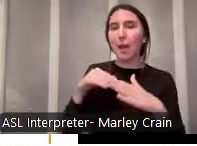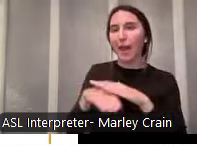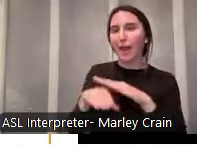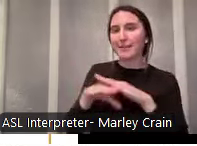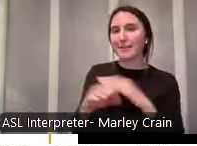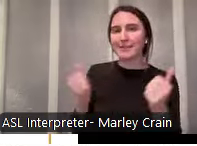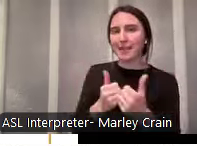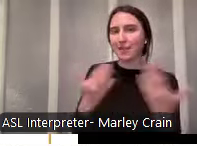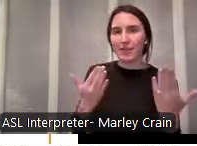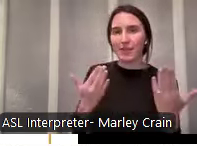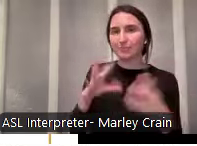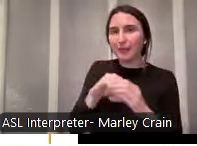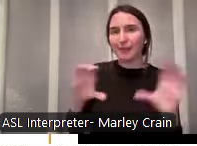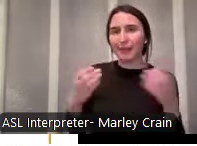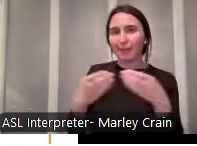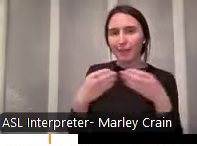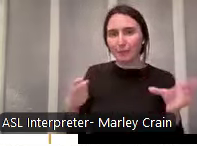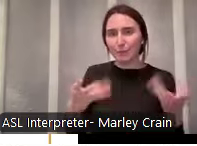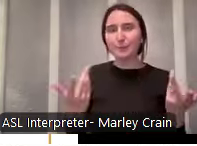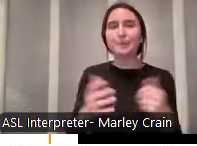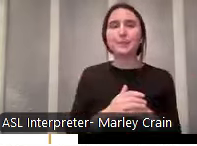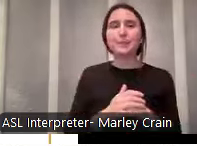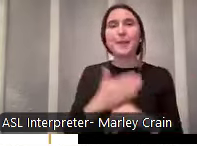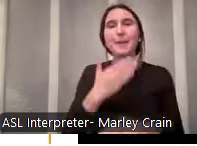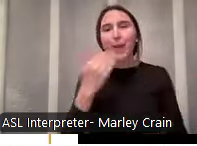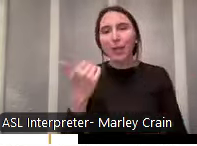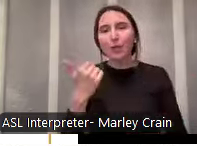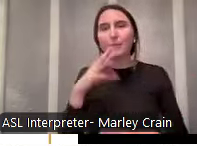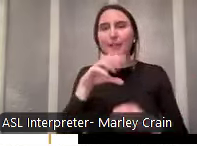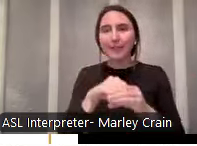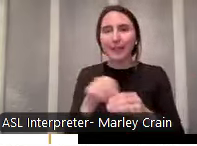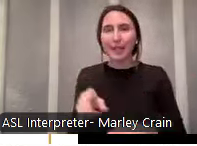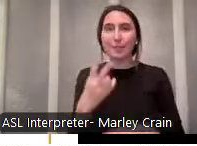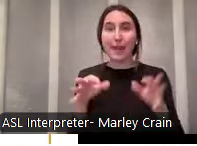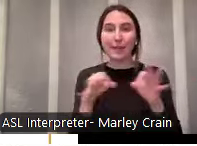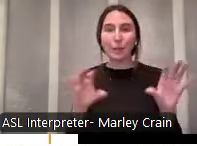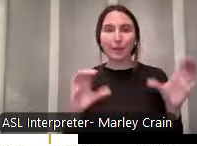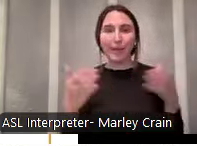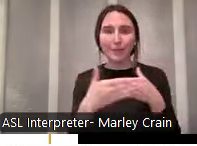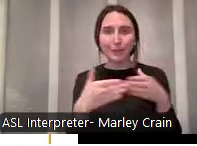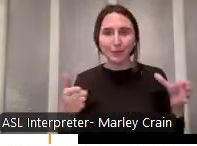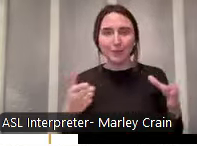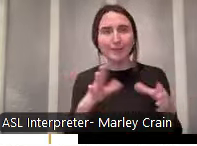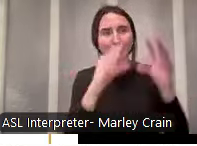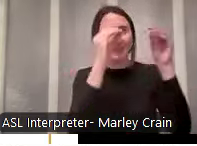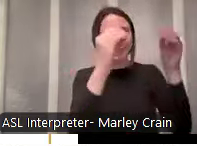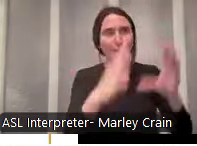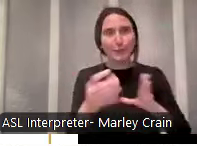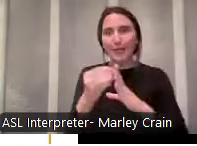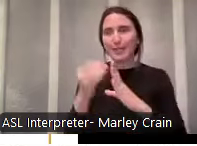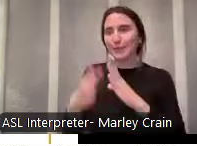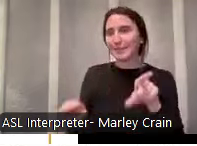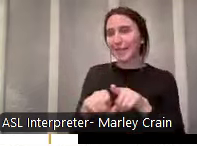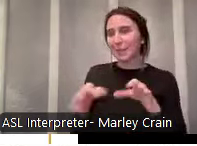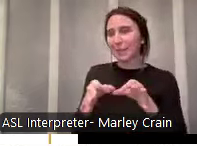bilingual class where the teacher speaks your child's language, but it's still better than being in a monolingual class. For help, I